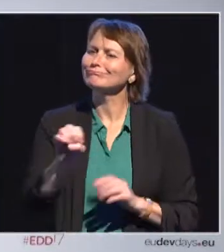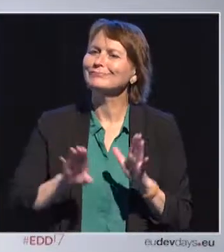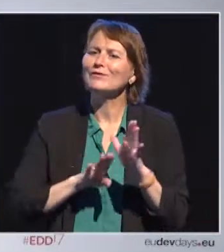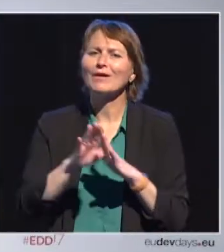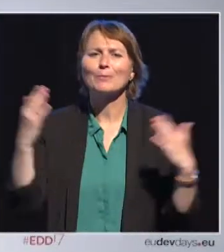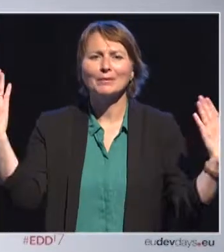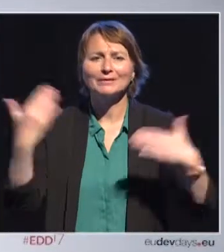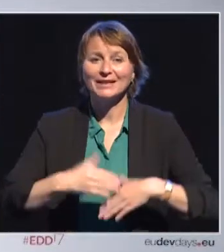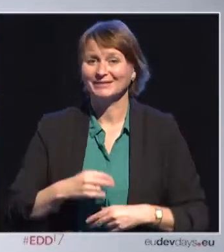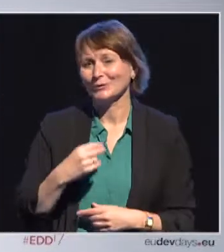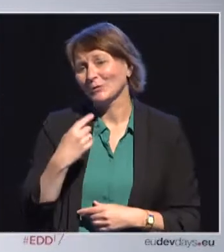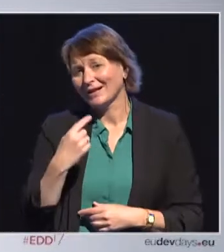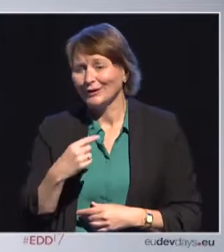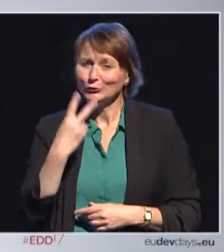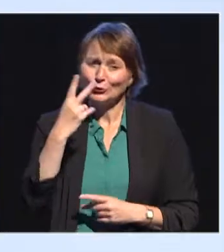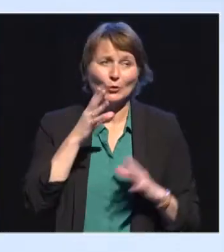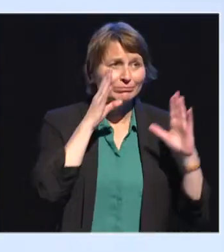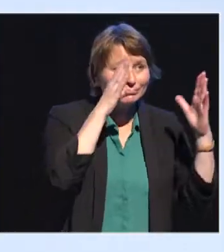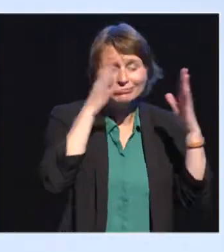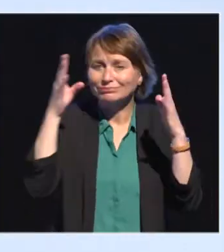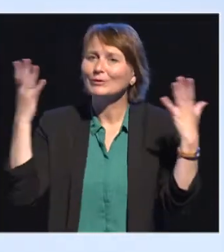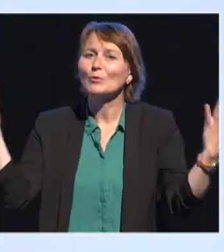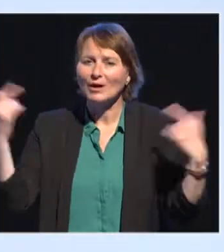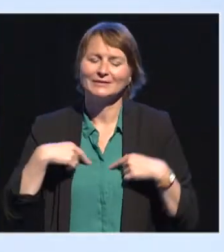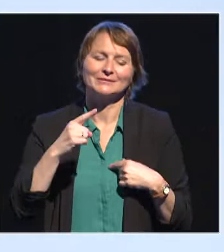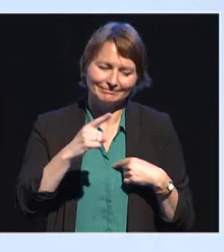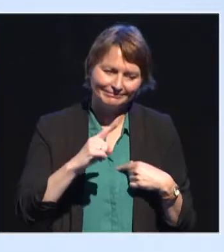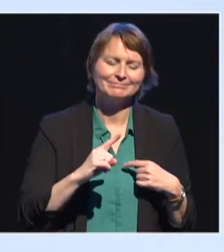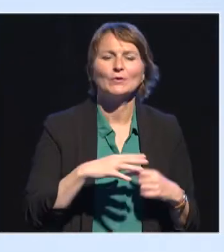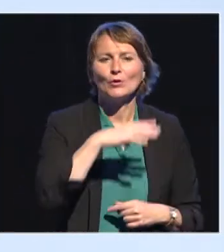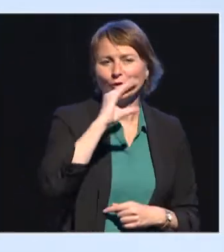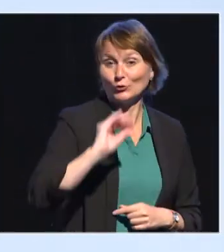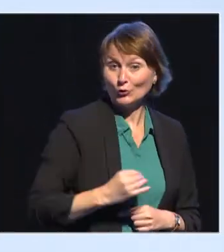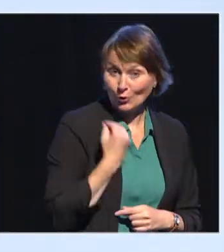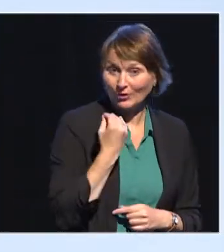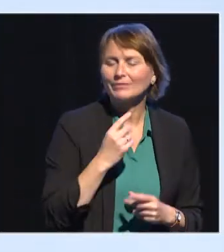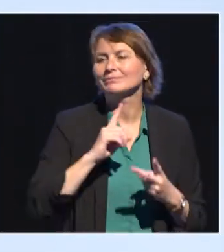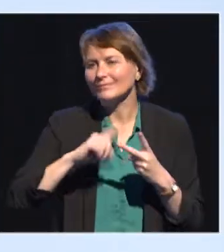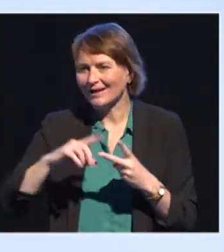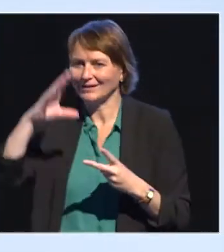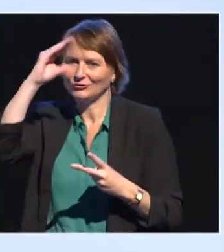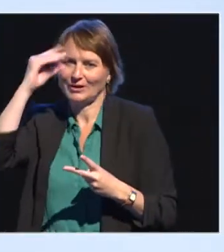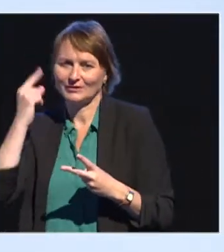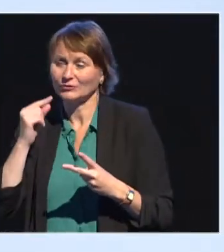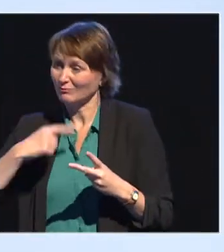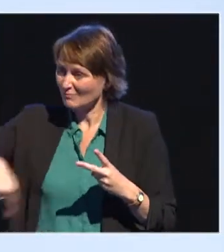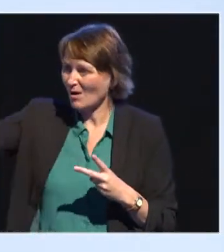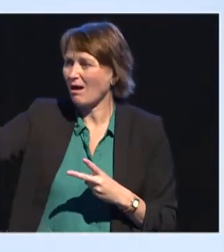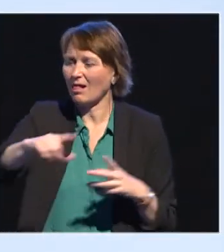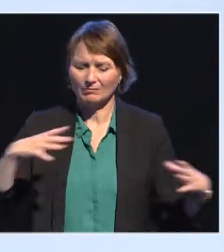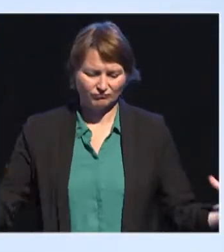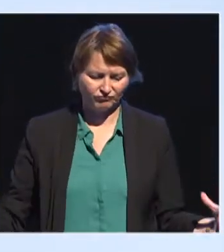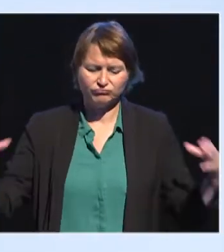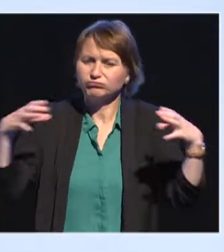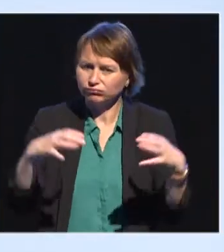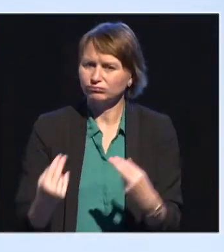under two stars, gender and youth. And I think that to call on a collective responsibility, which is in the making, in thinking,